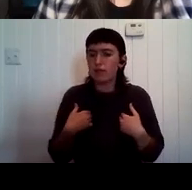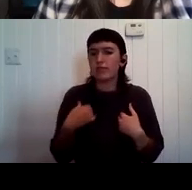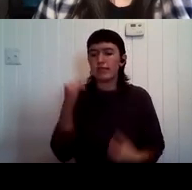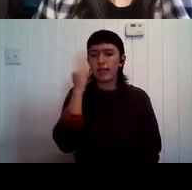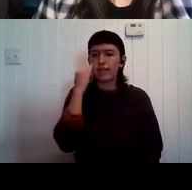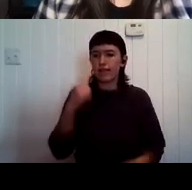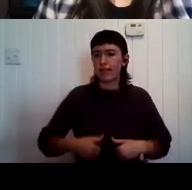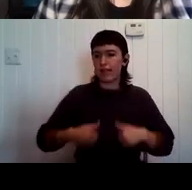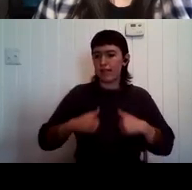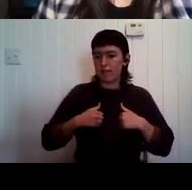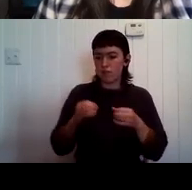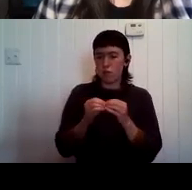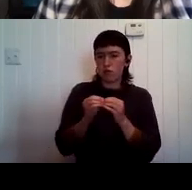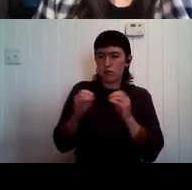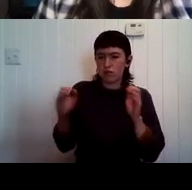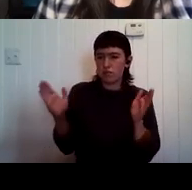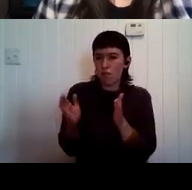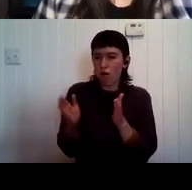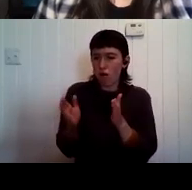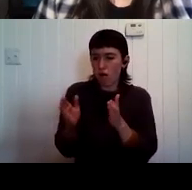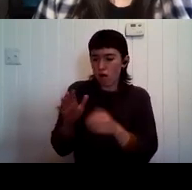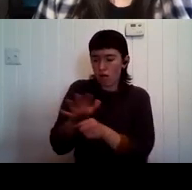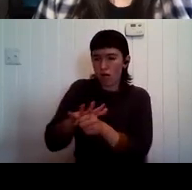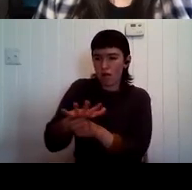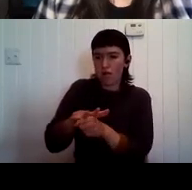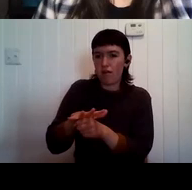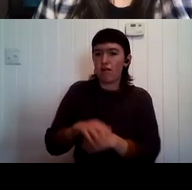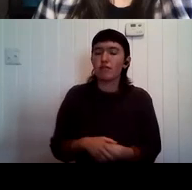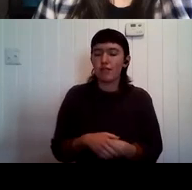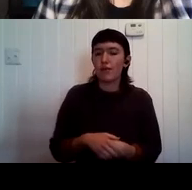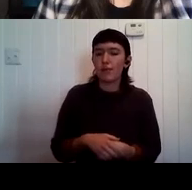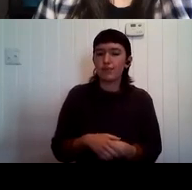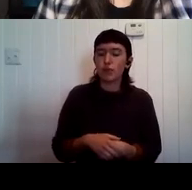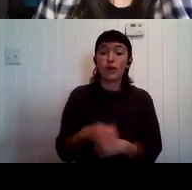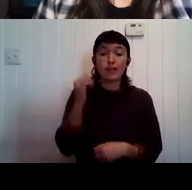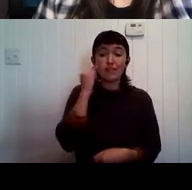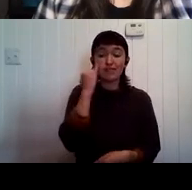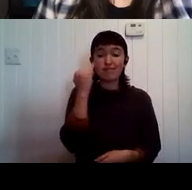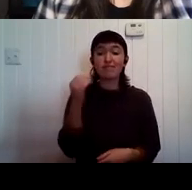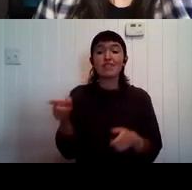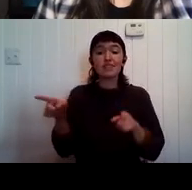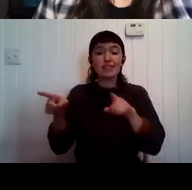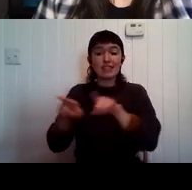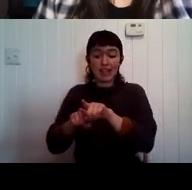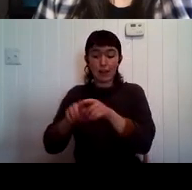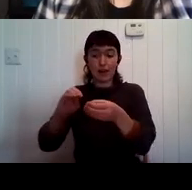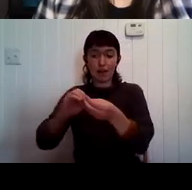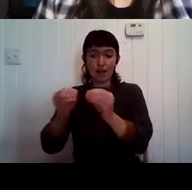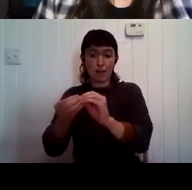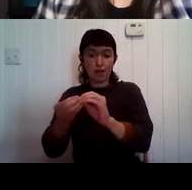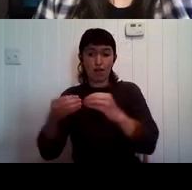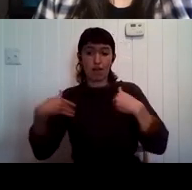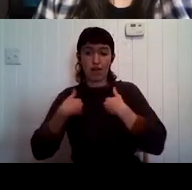place? Think of it like this. It's the same number of animals, but they have to compete more for